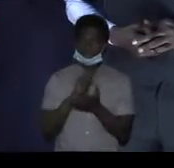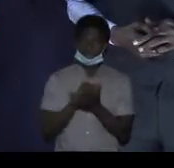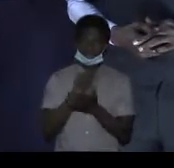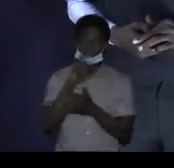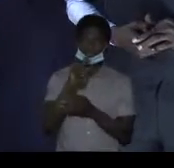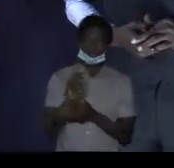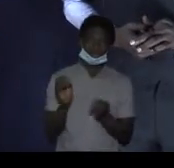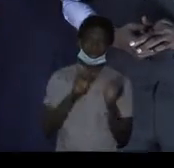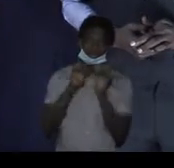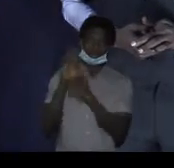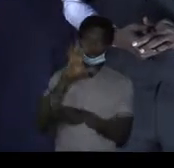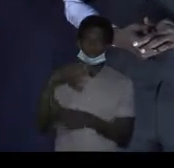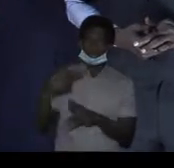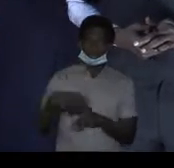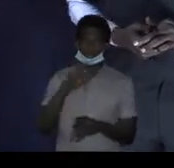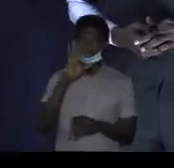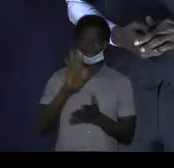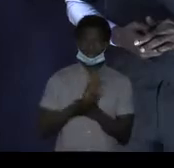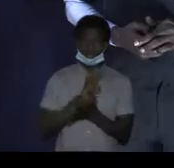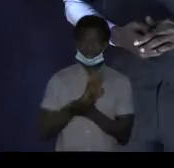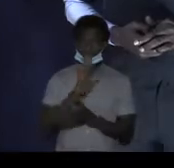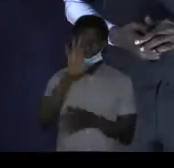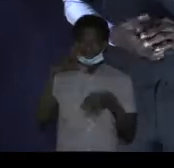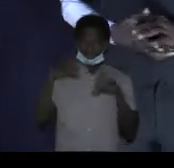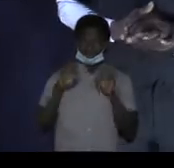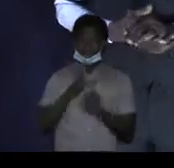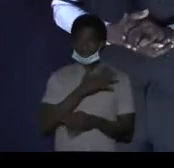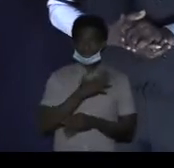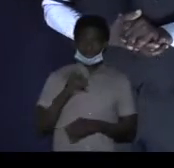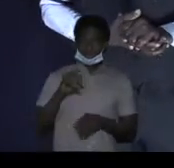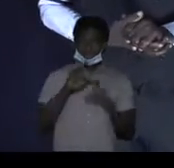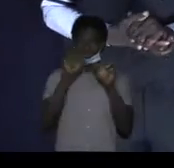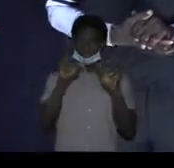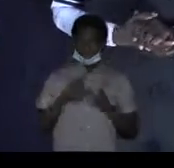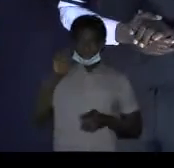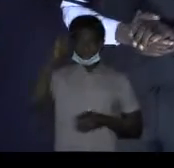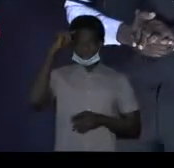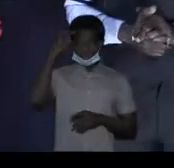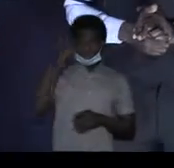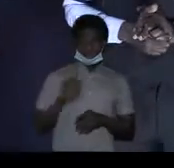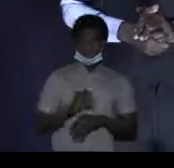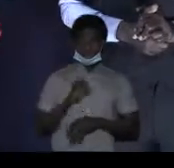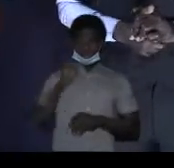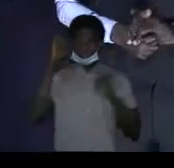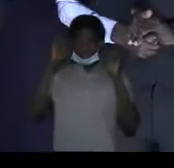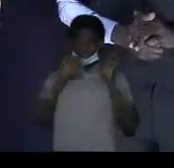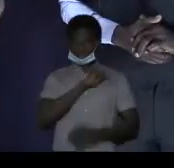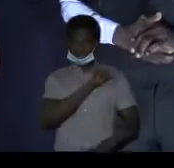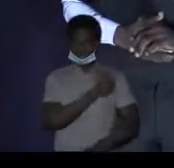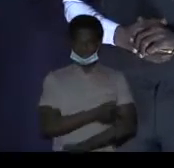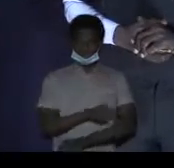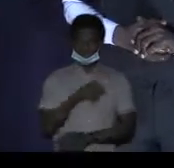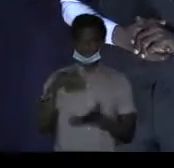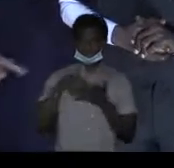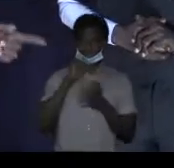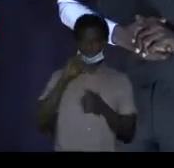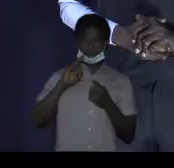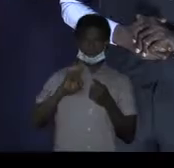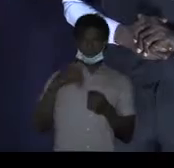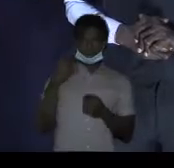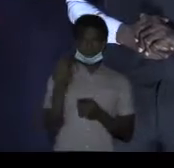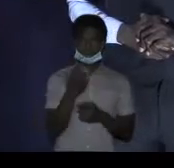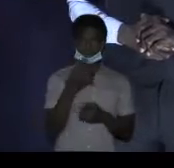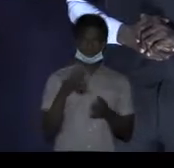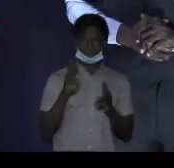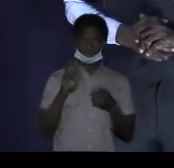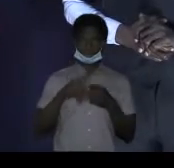assignment, make sure you indicate your name, your school, your class, and your local government education authority. This